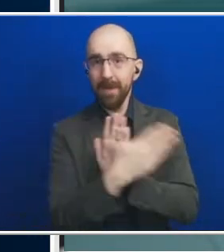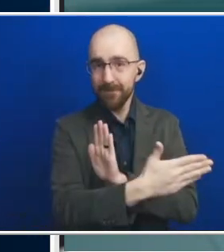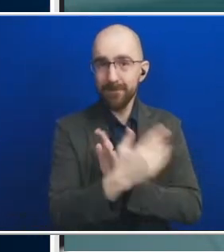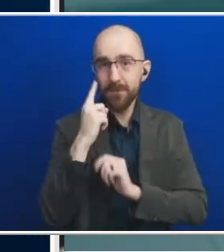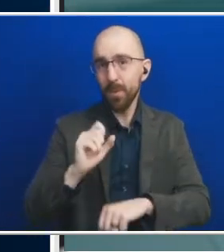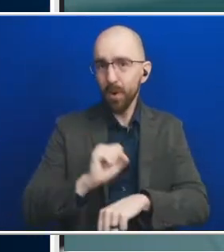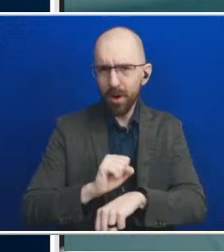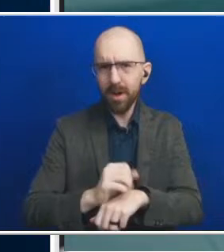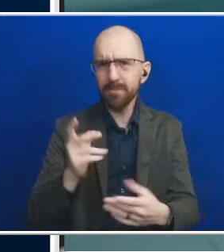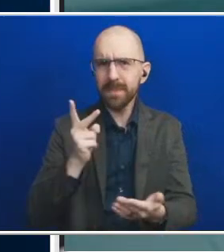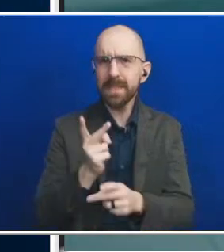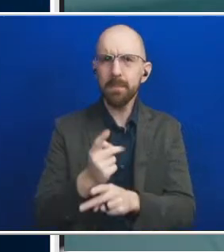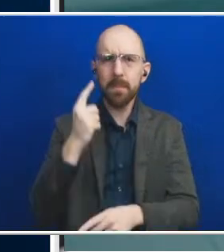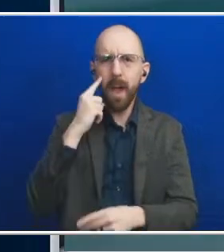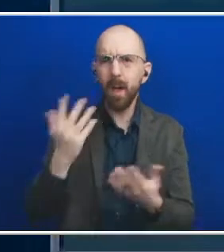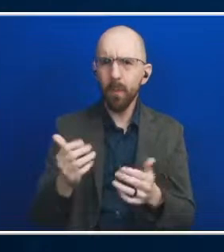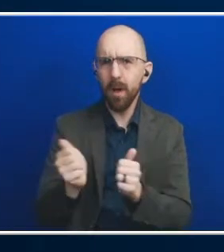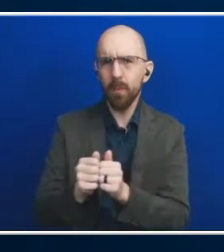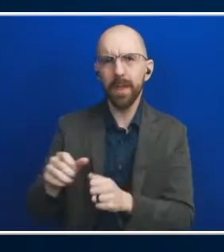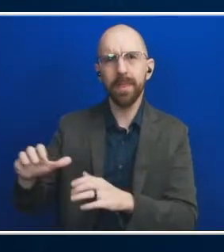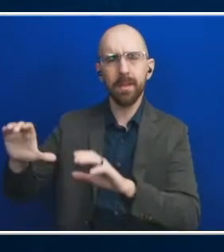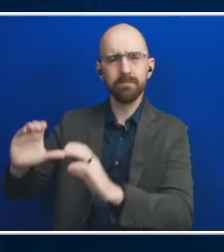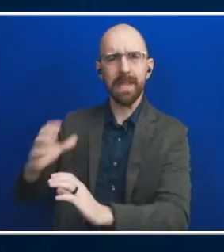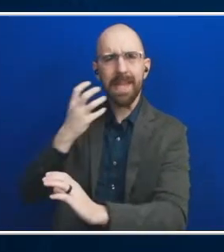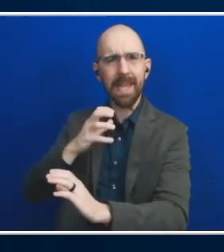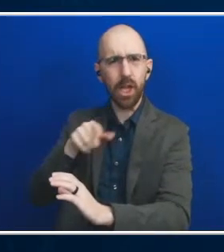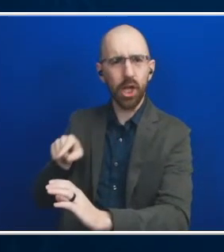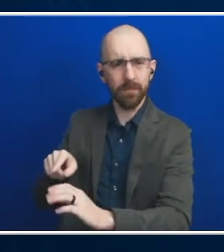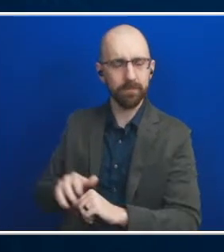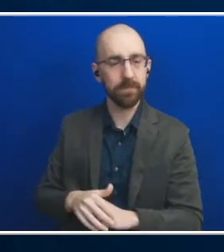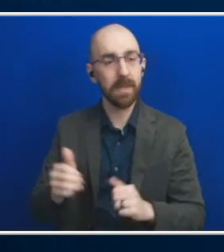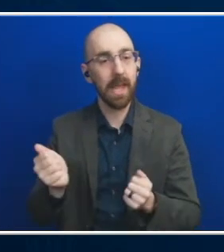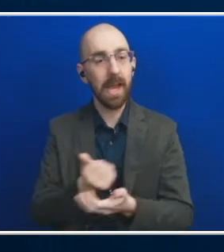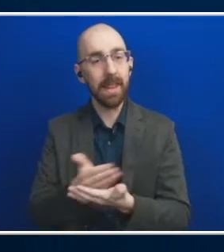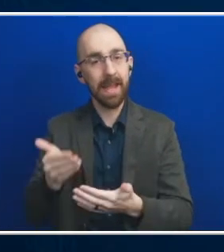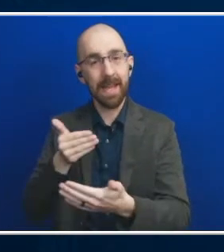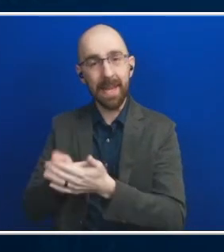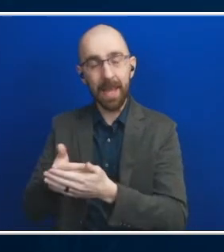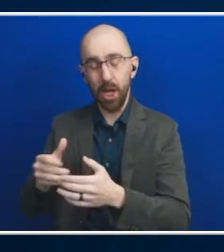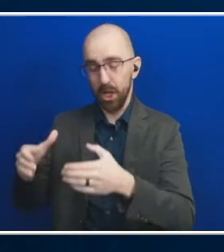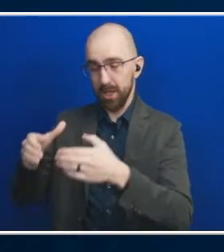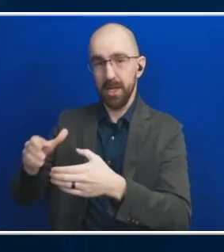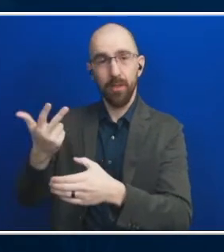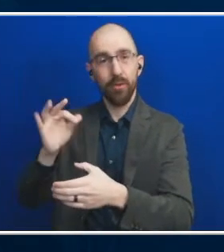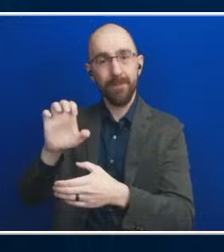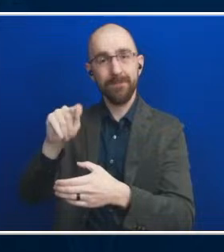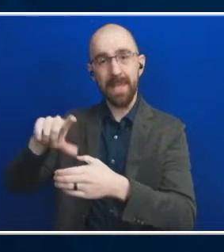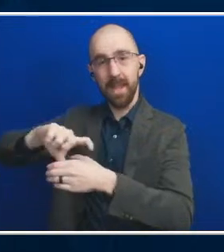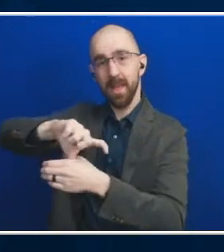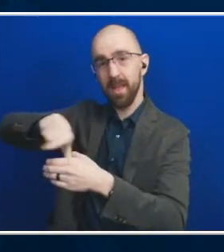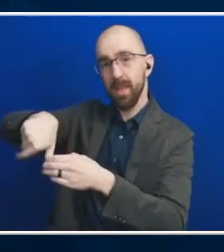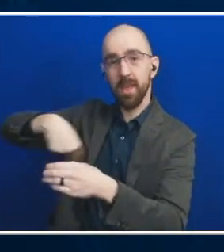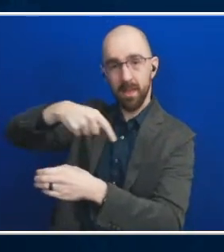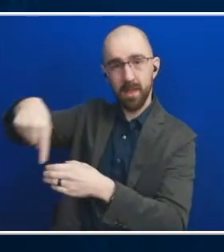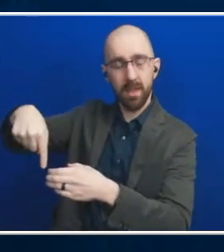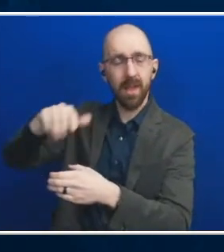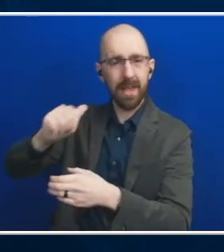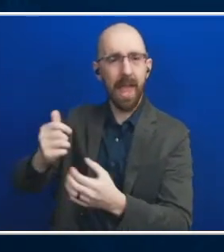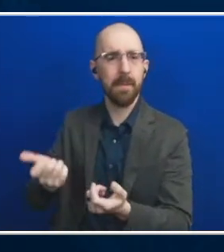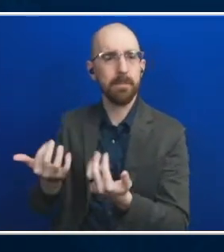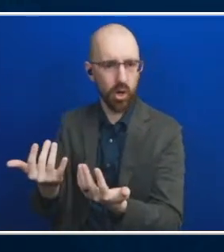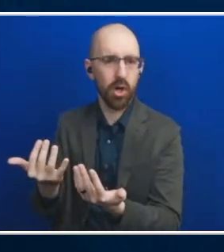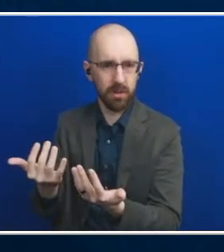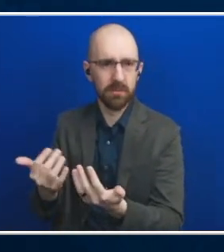comes to space heaters? Anything close to kind of space heater within the few feet distance can lead to burn or the fire and then eventually the